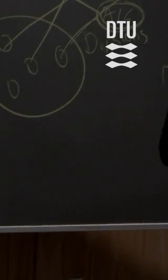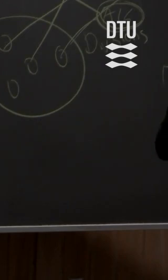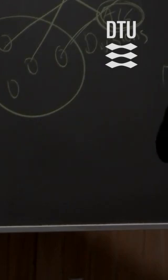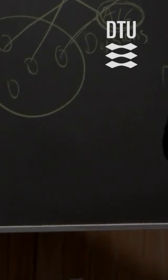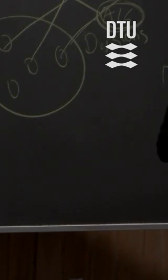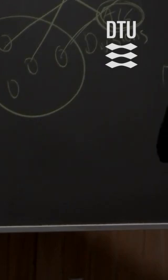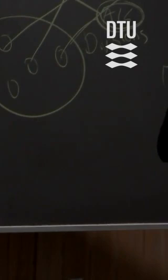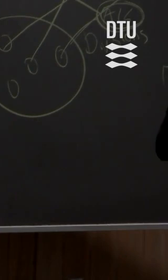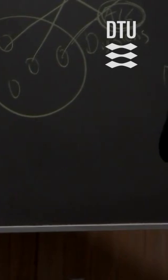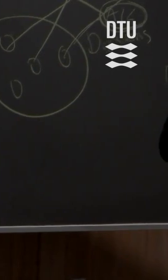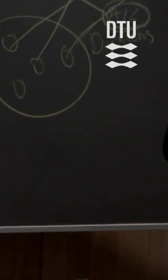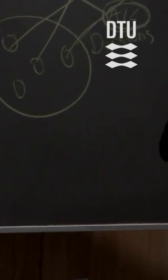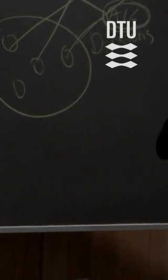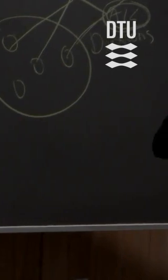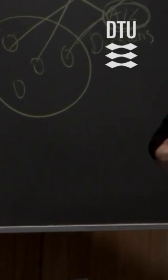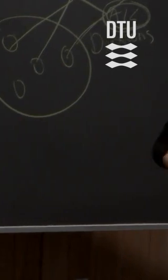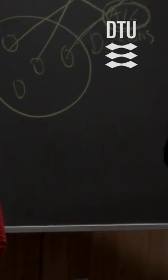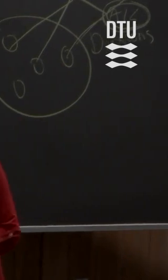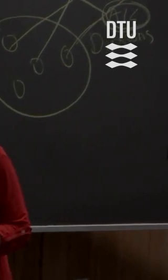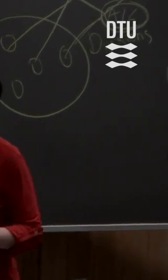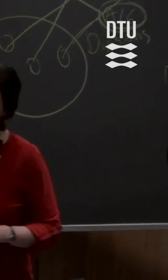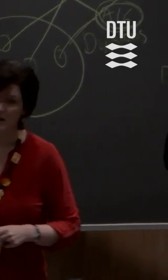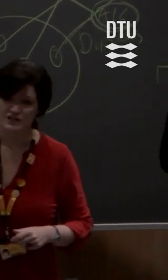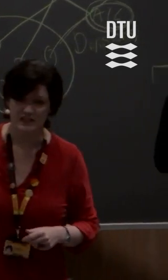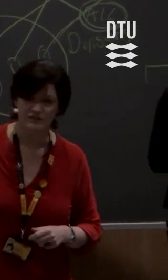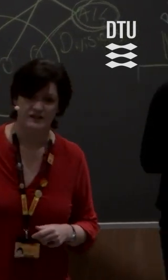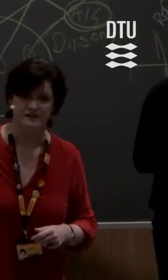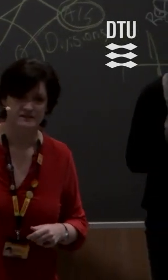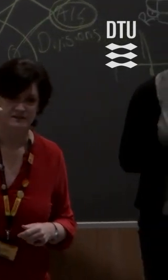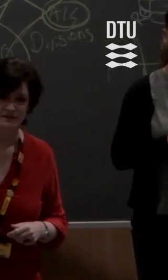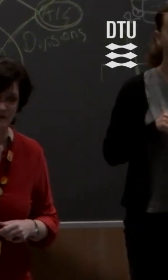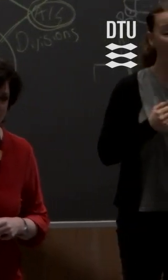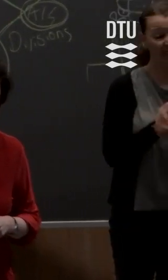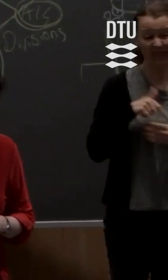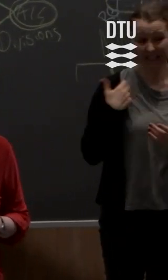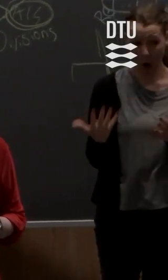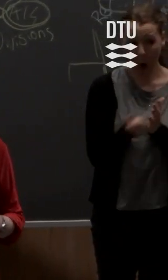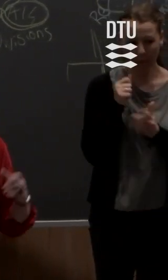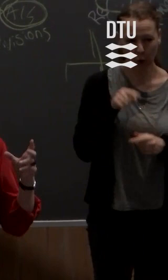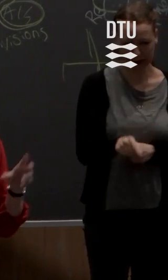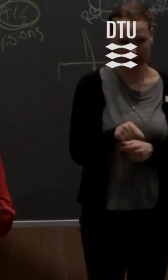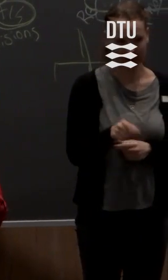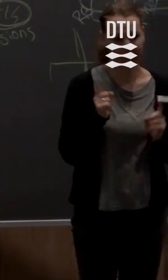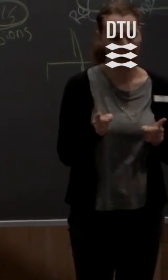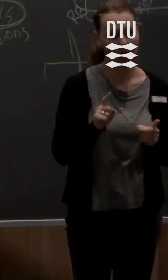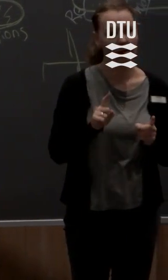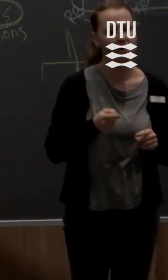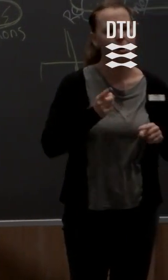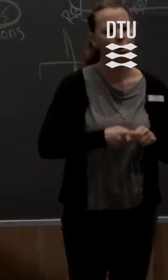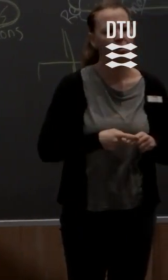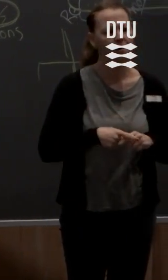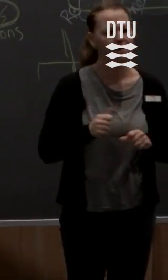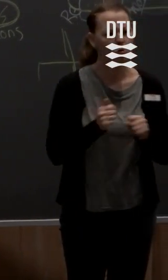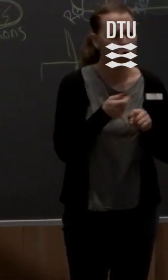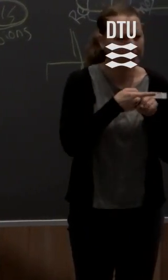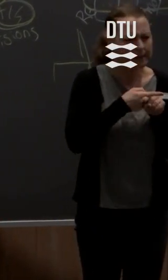clients. And in order to achieve that, then we have to be really, really